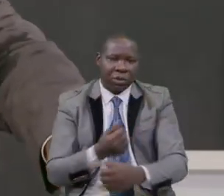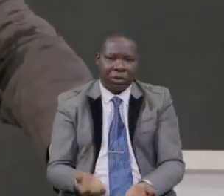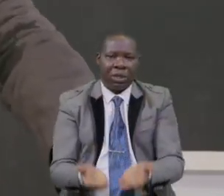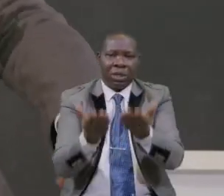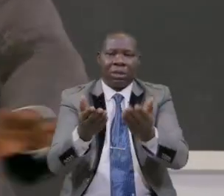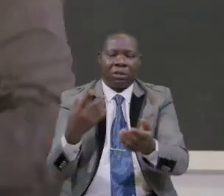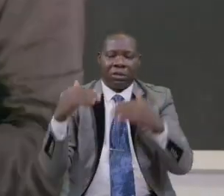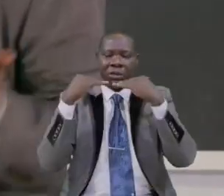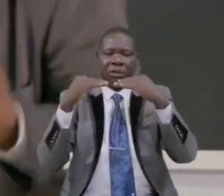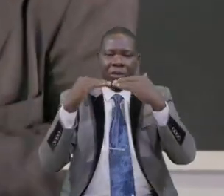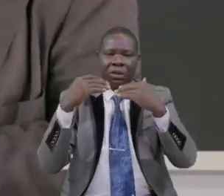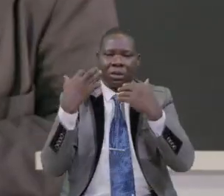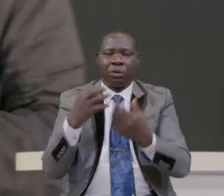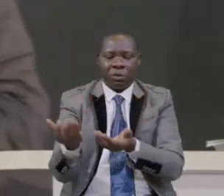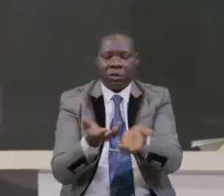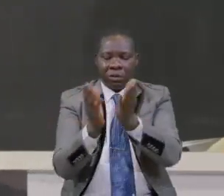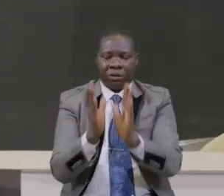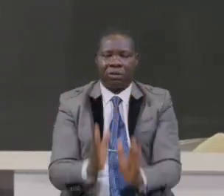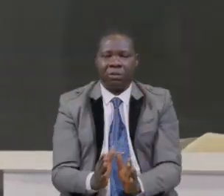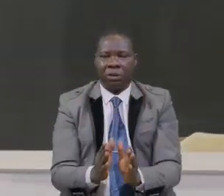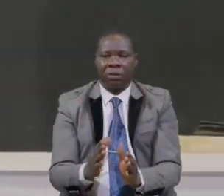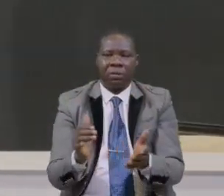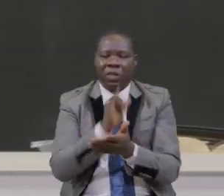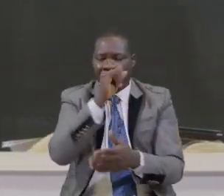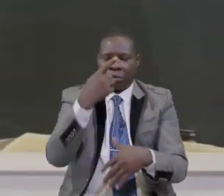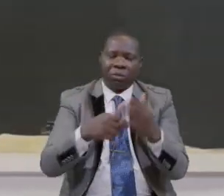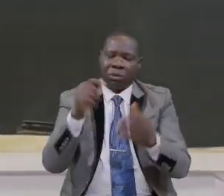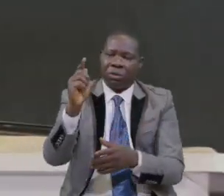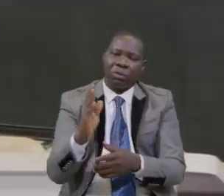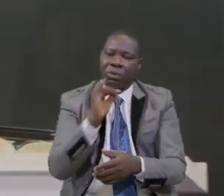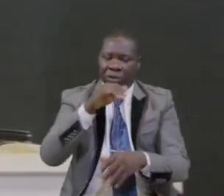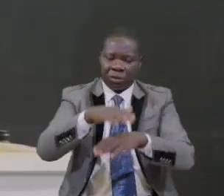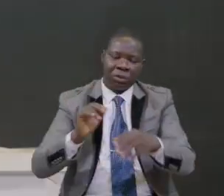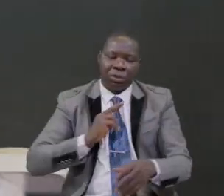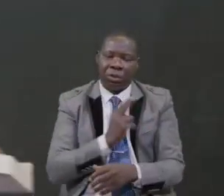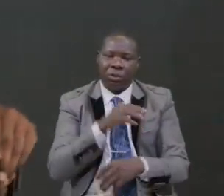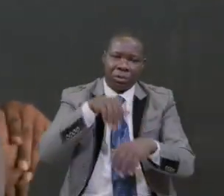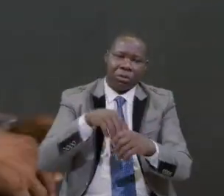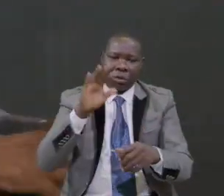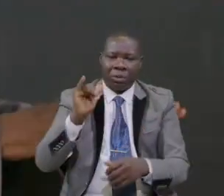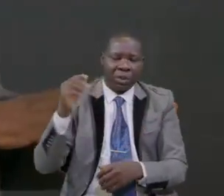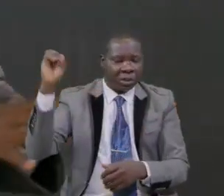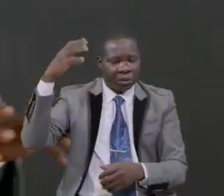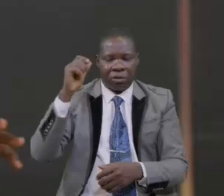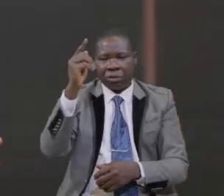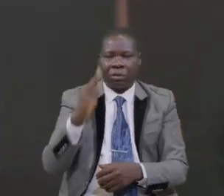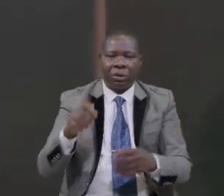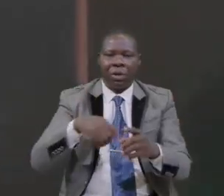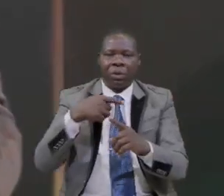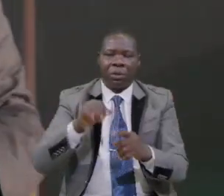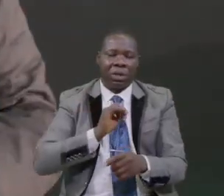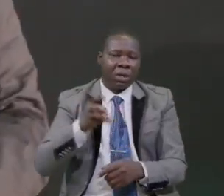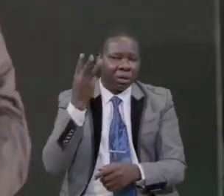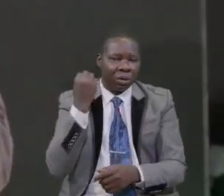of servanthood. And that's what the Lord is calling us to by the grace of God. When I was, you know, in